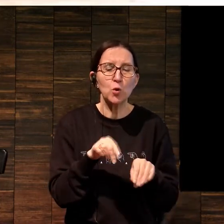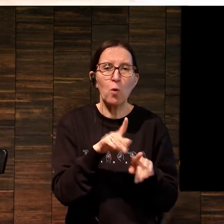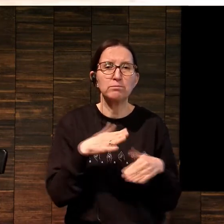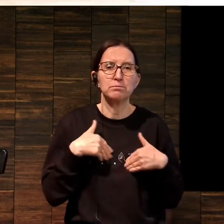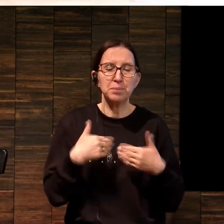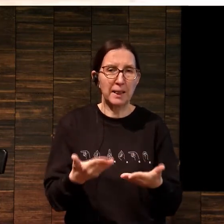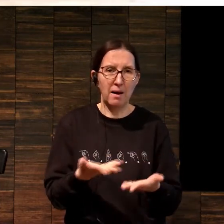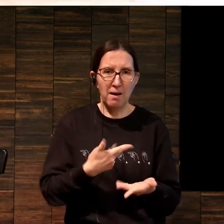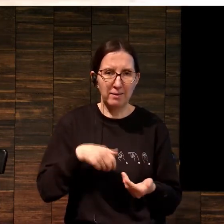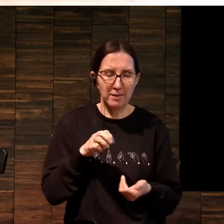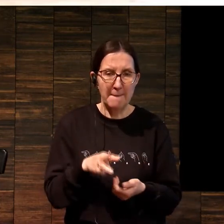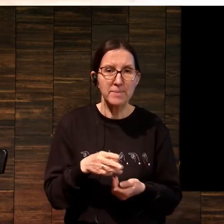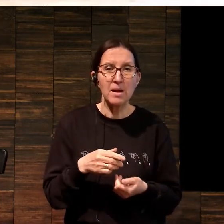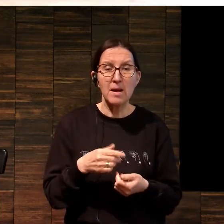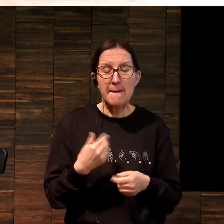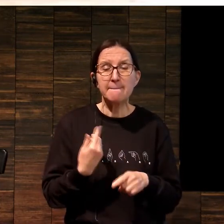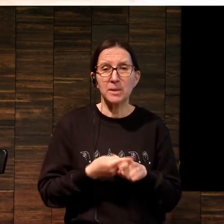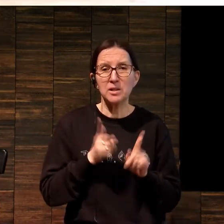disorders, and